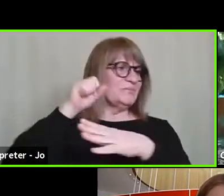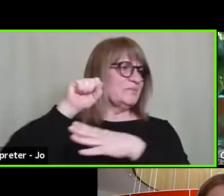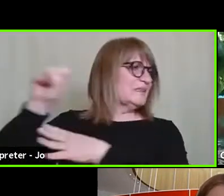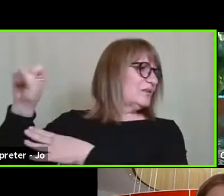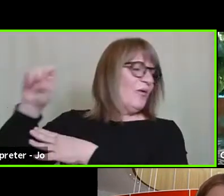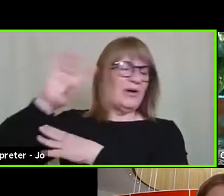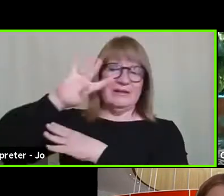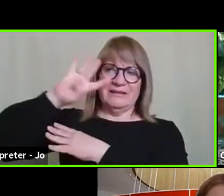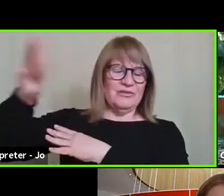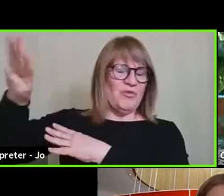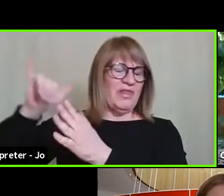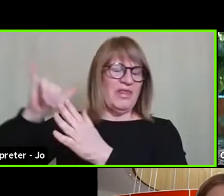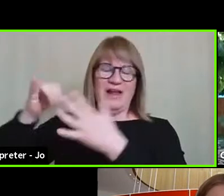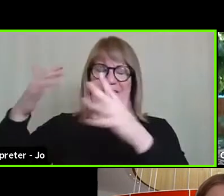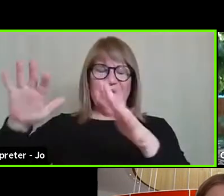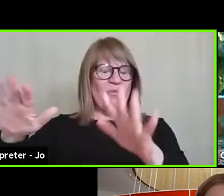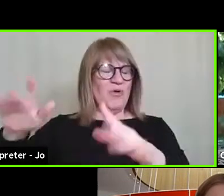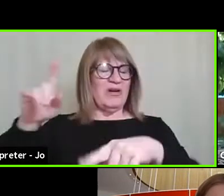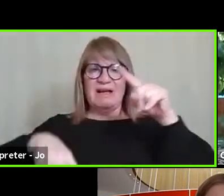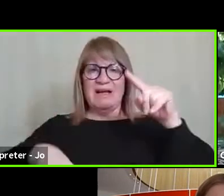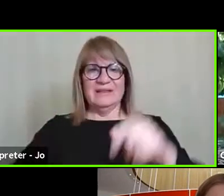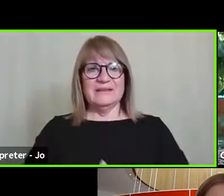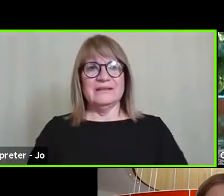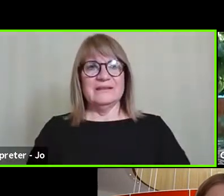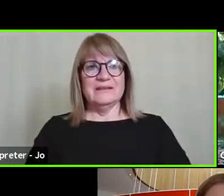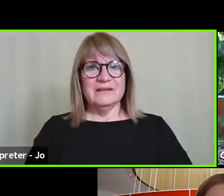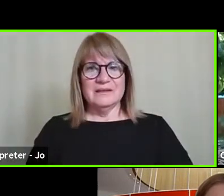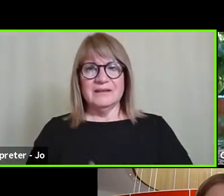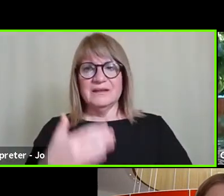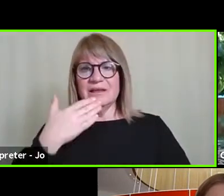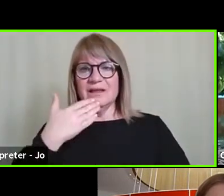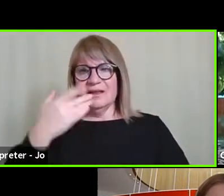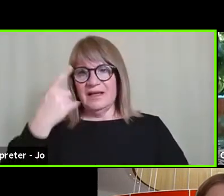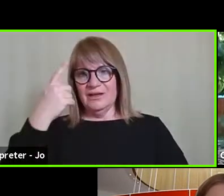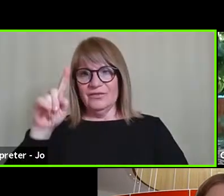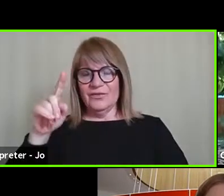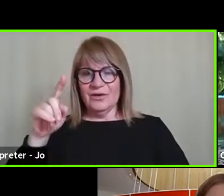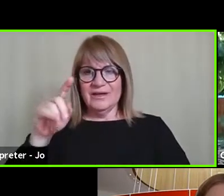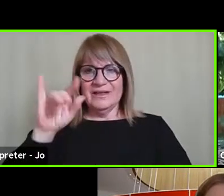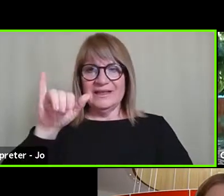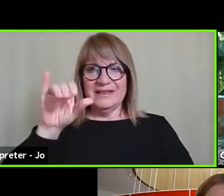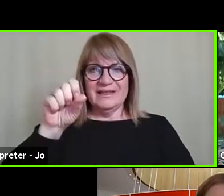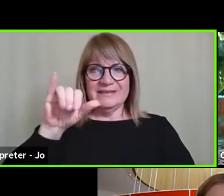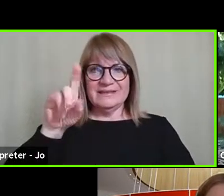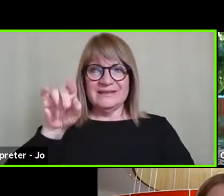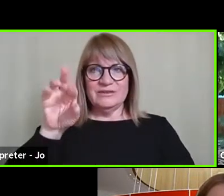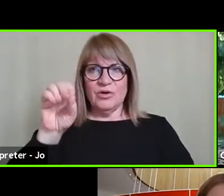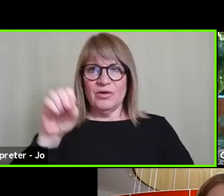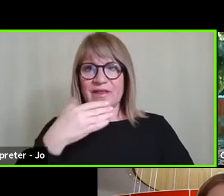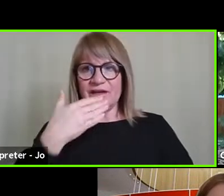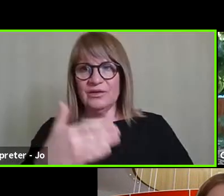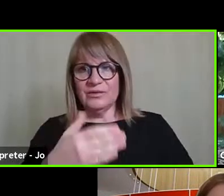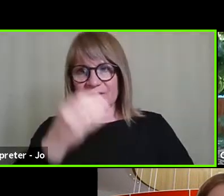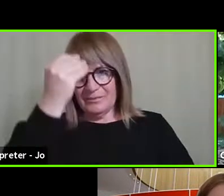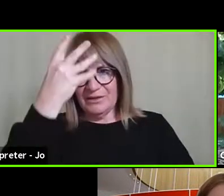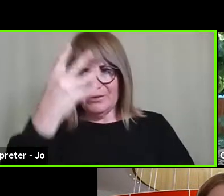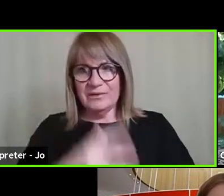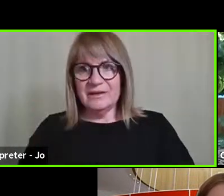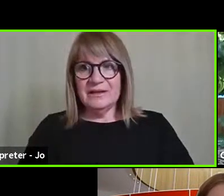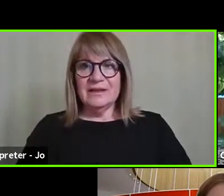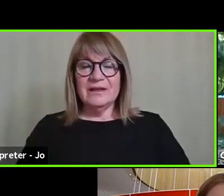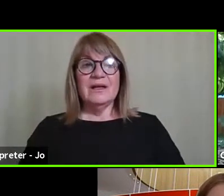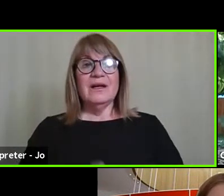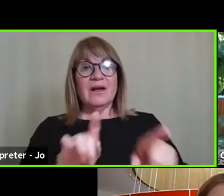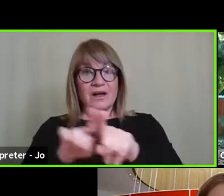and um also oh thank you for that um um and also just to uplift that this year